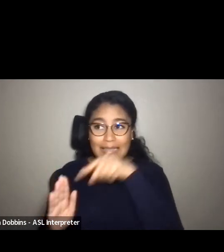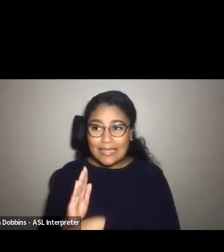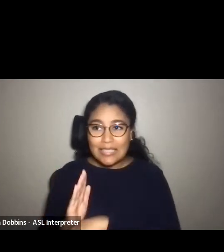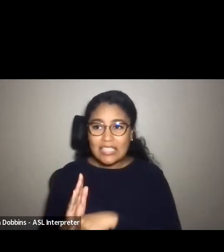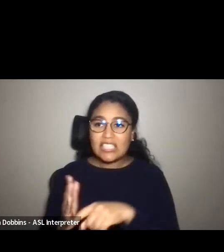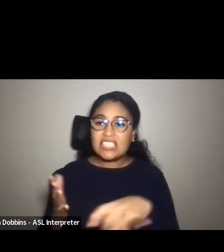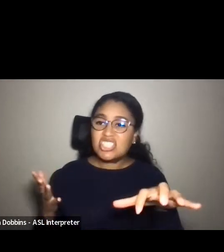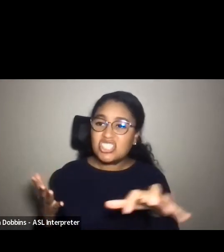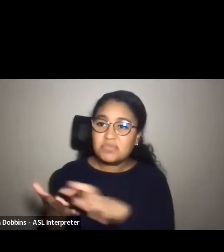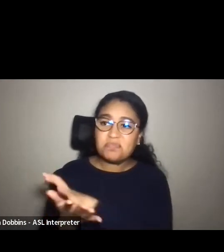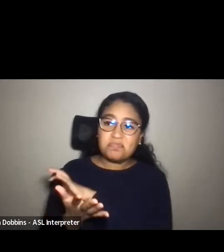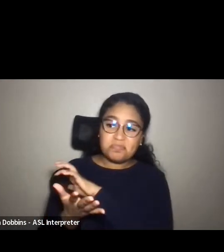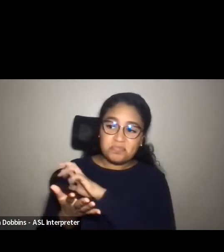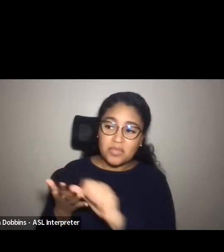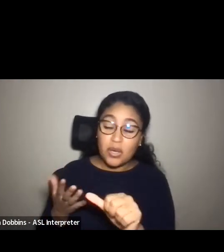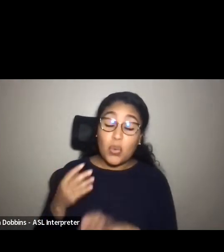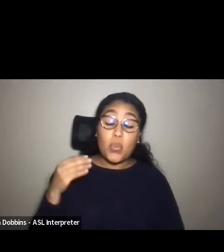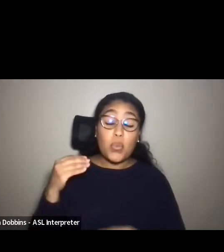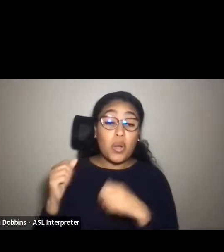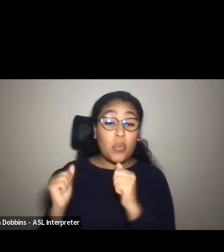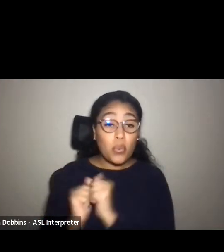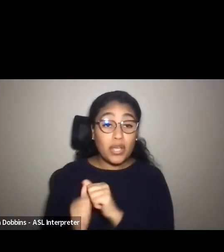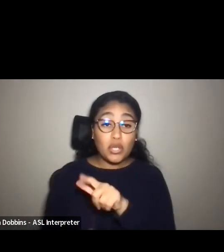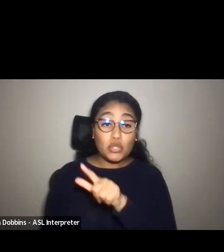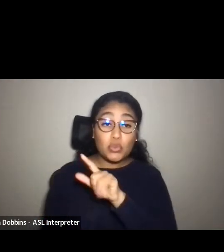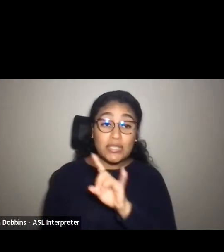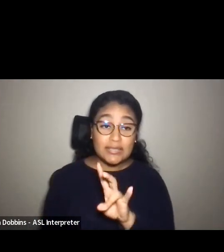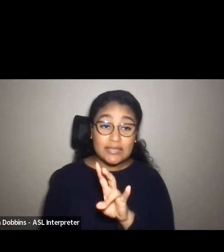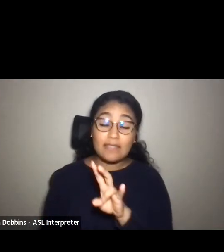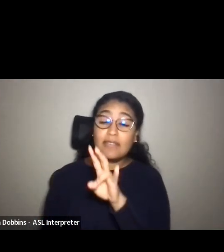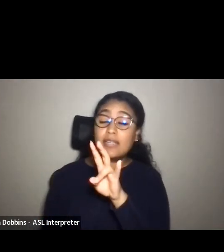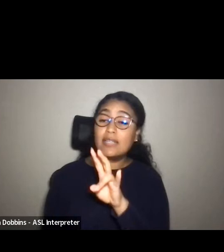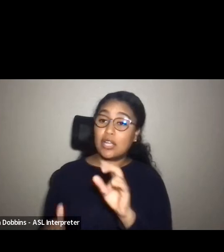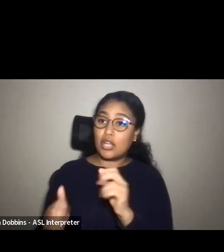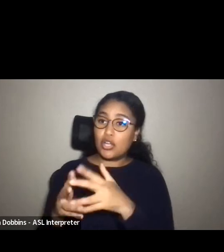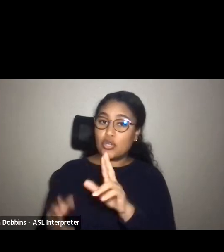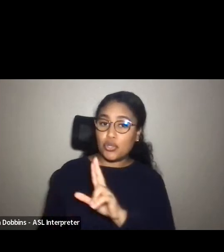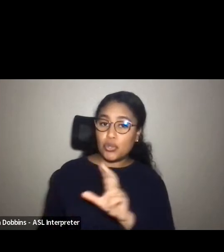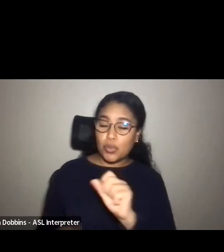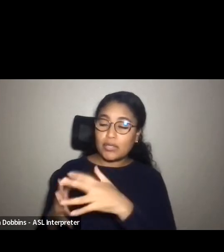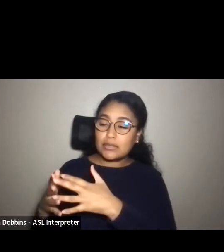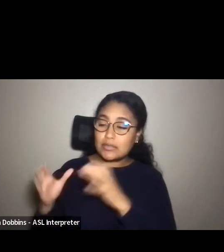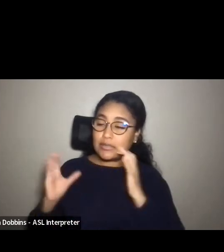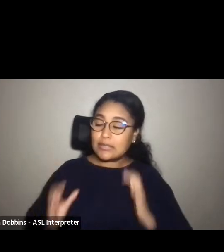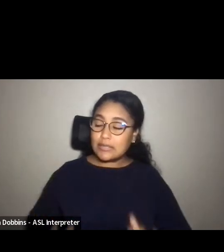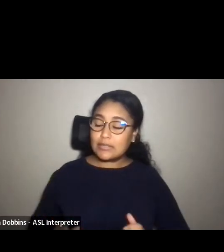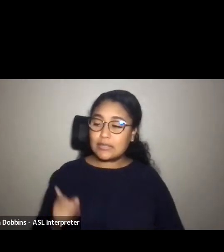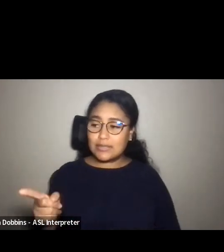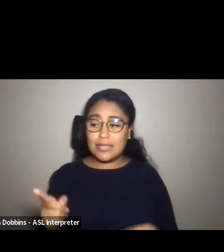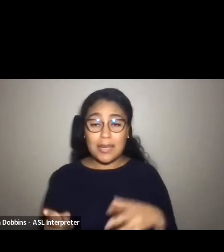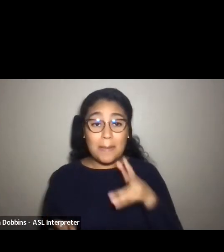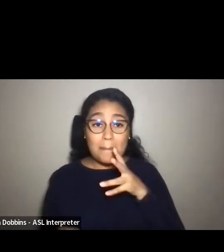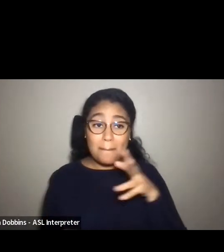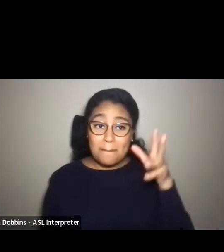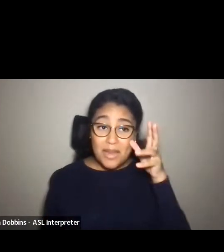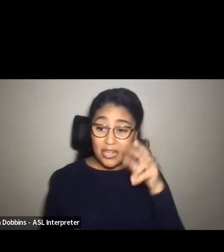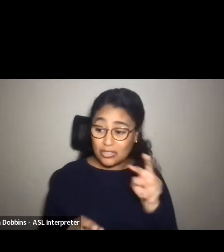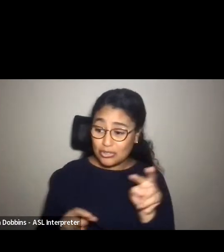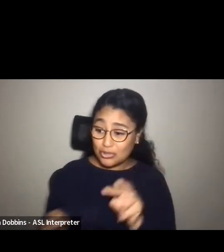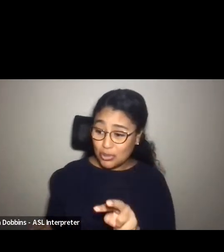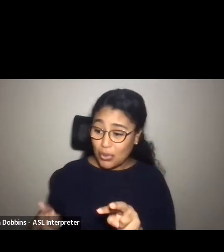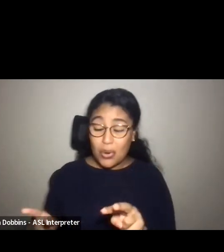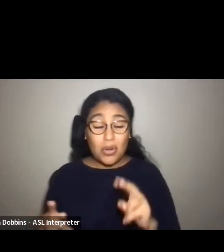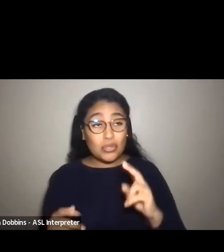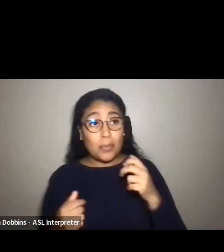them 27 Americans. Parents butchered, using their bodies to protect their children, stomach-turning reports of babies being